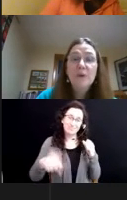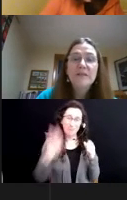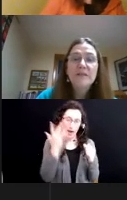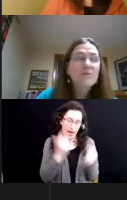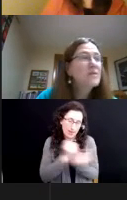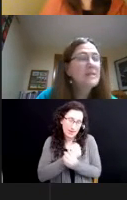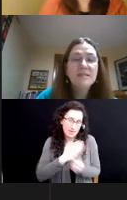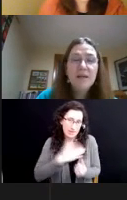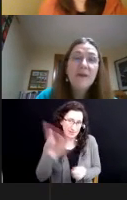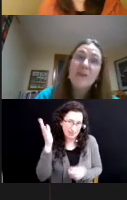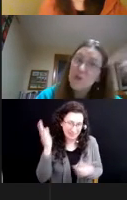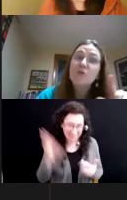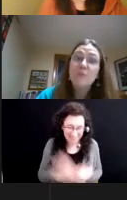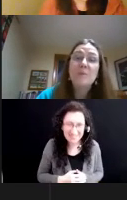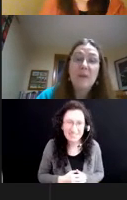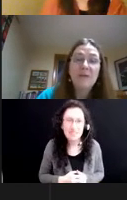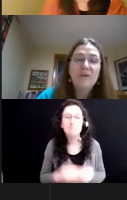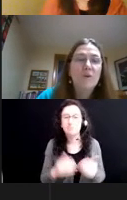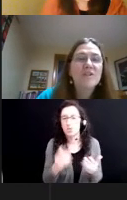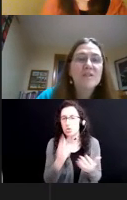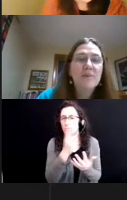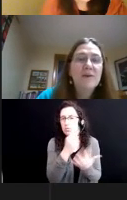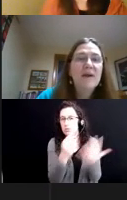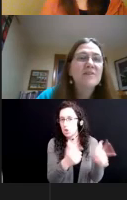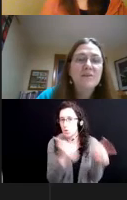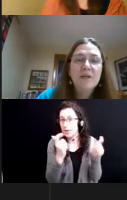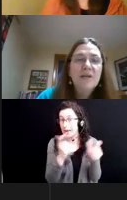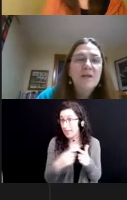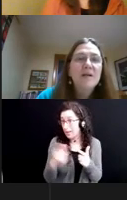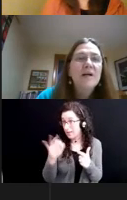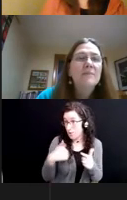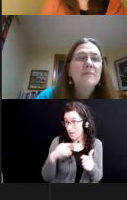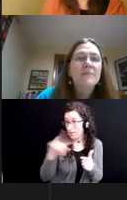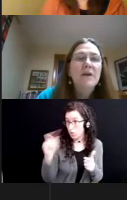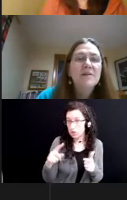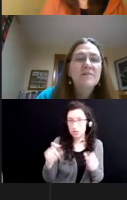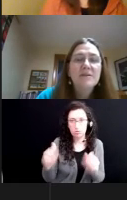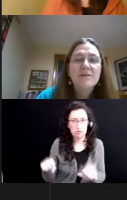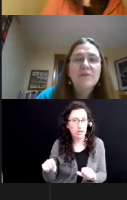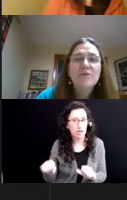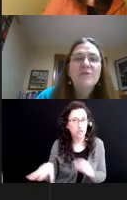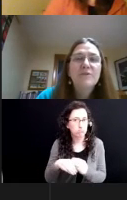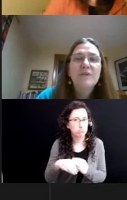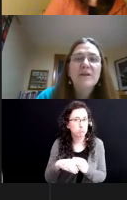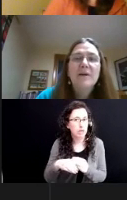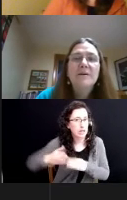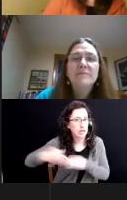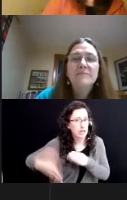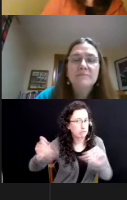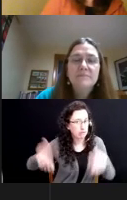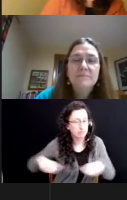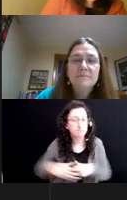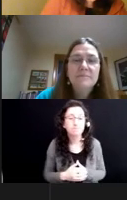going to move quickly through these and then you can bring me back if you have questions. How about that? So lots of these beautiful, think